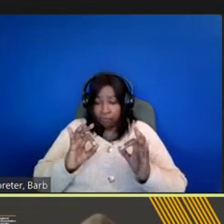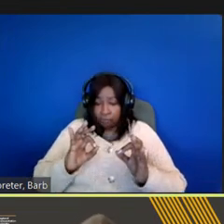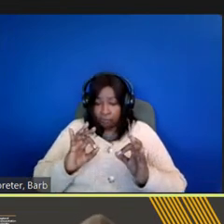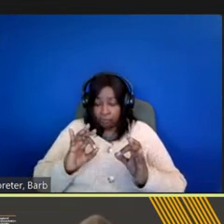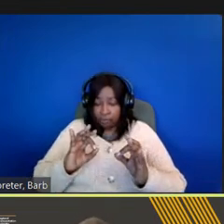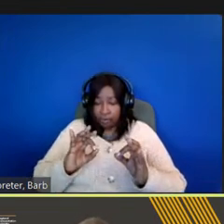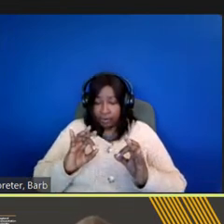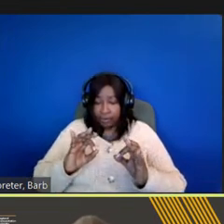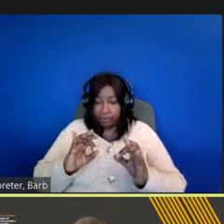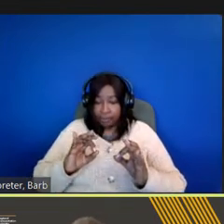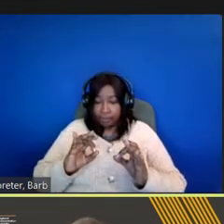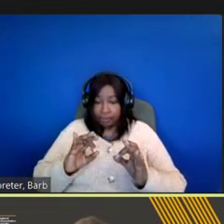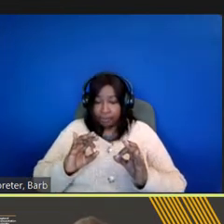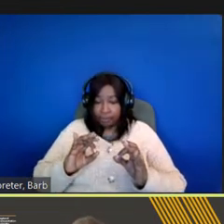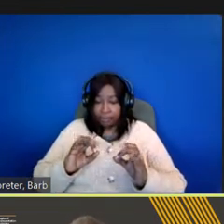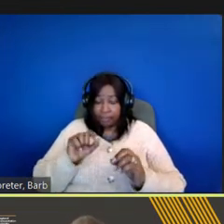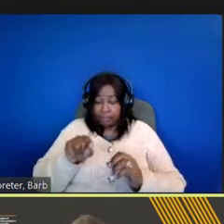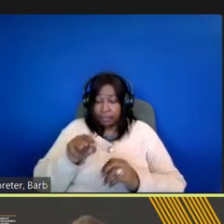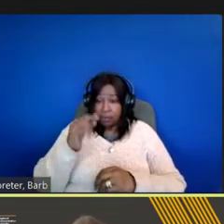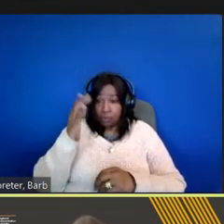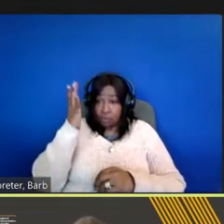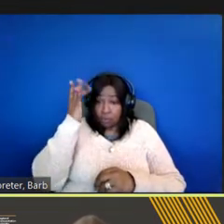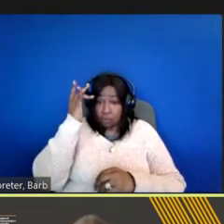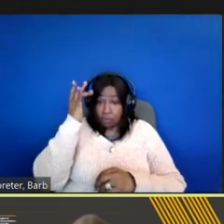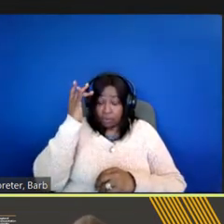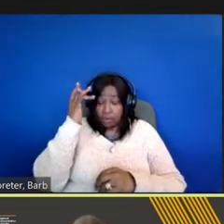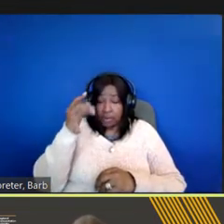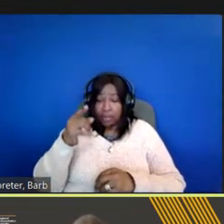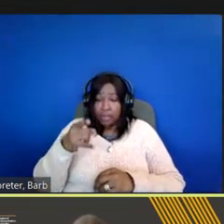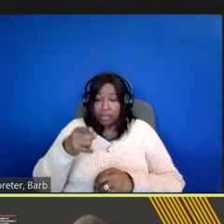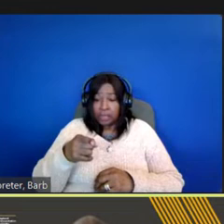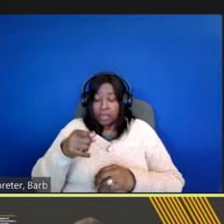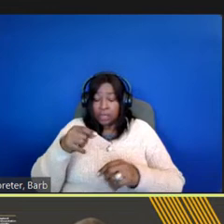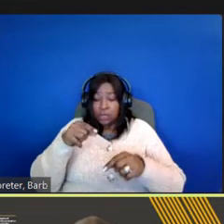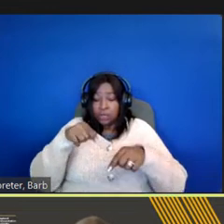So the main reasons for it is that